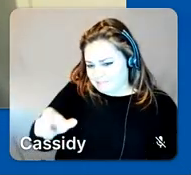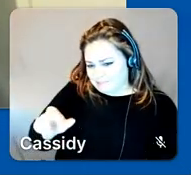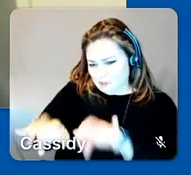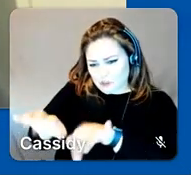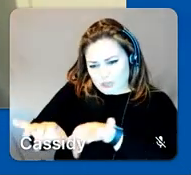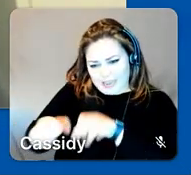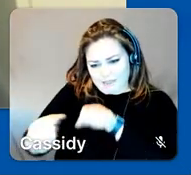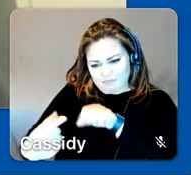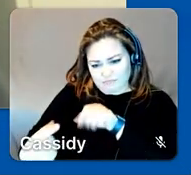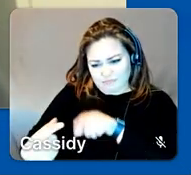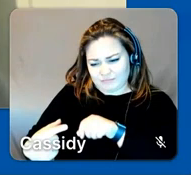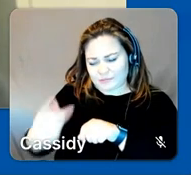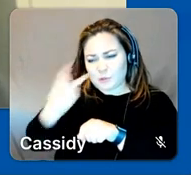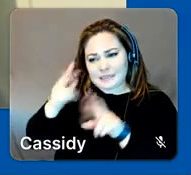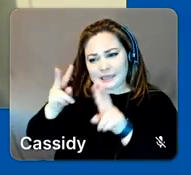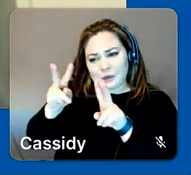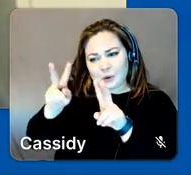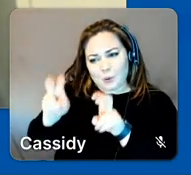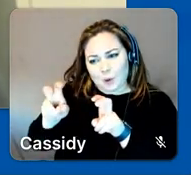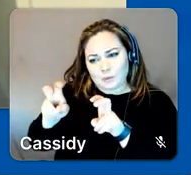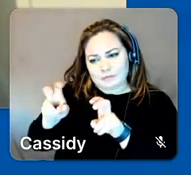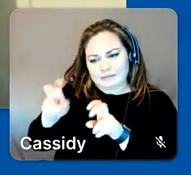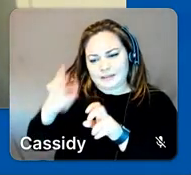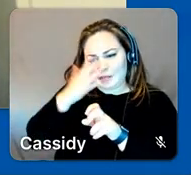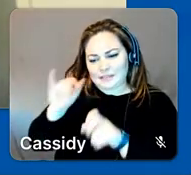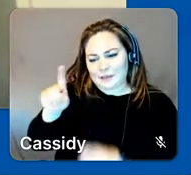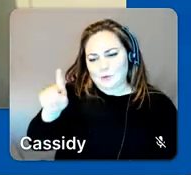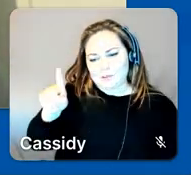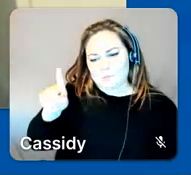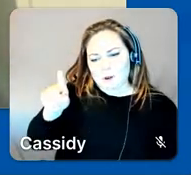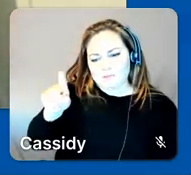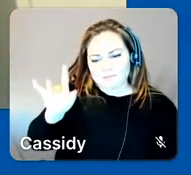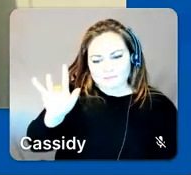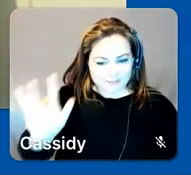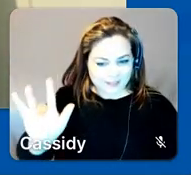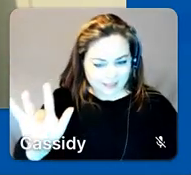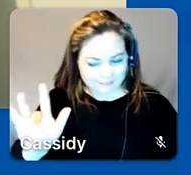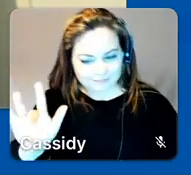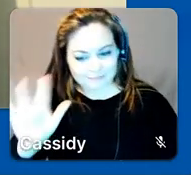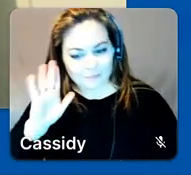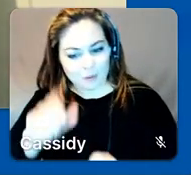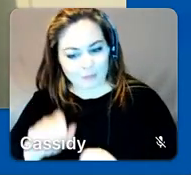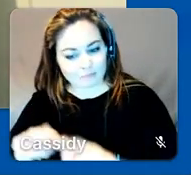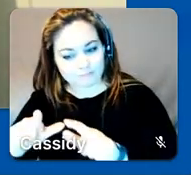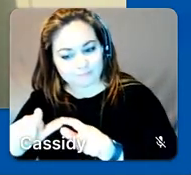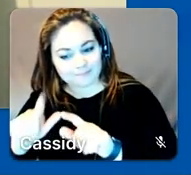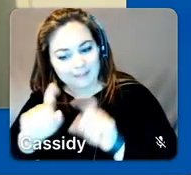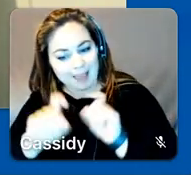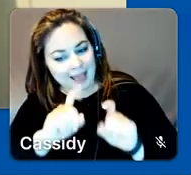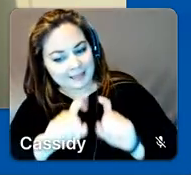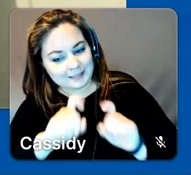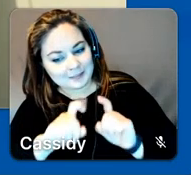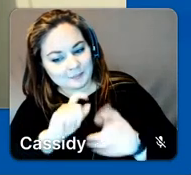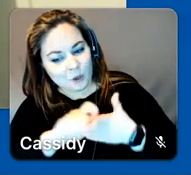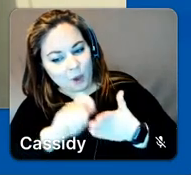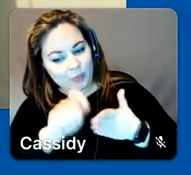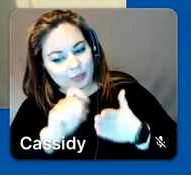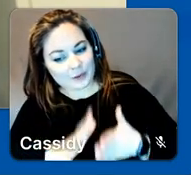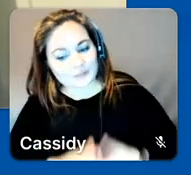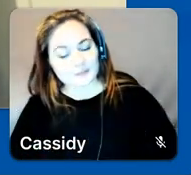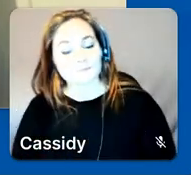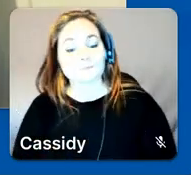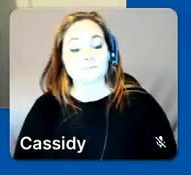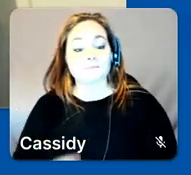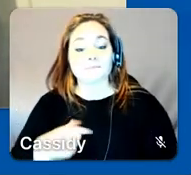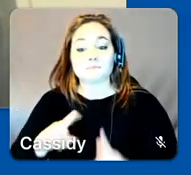little quote box that has a question mark in it. If you click on that, it'll allow you to ask a question. And I'm going to